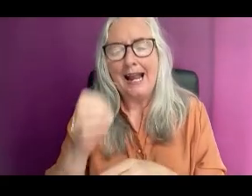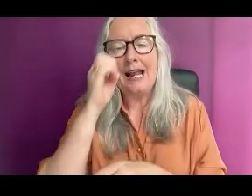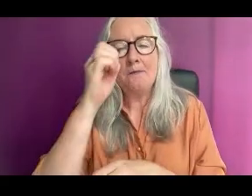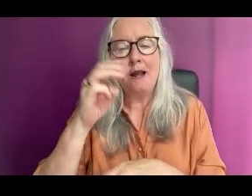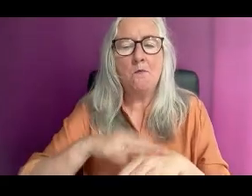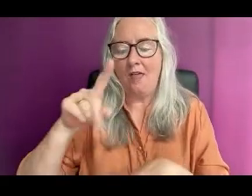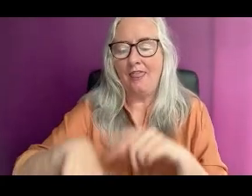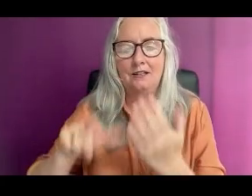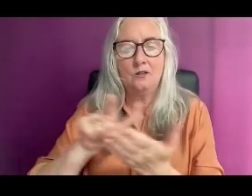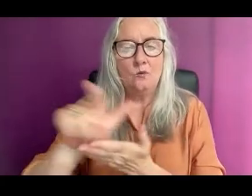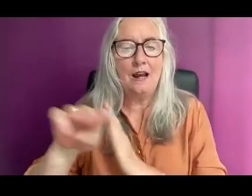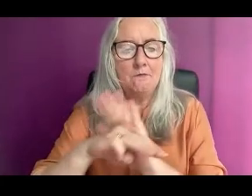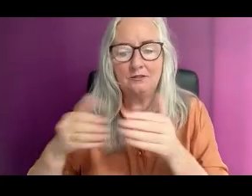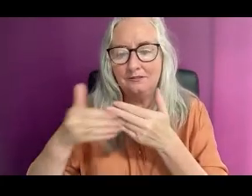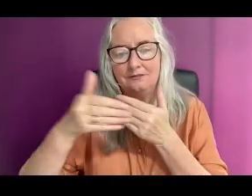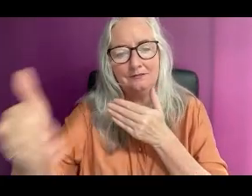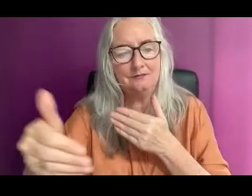than 12 months.